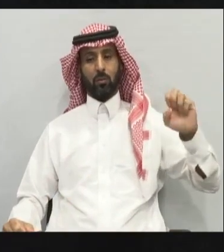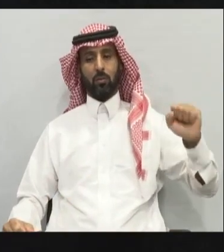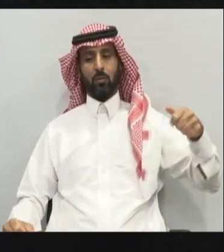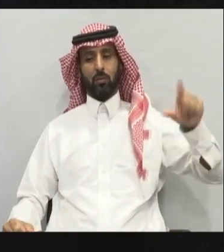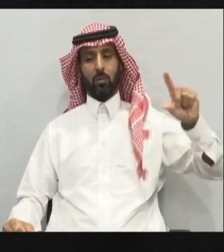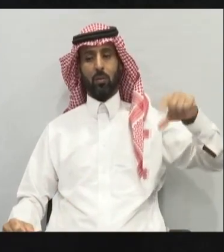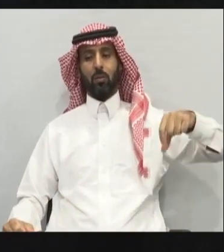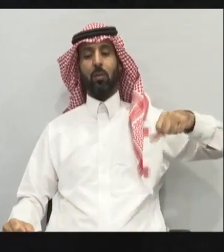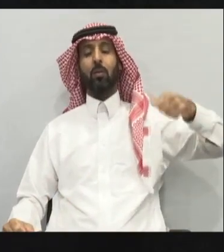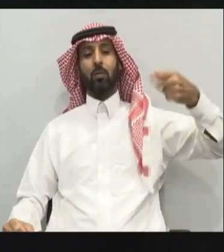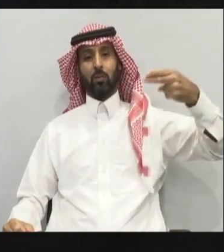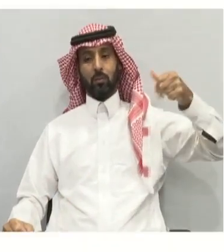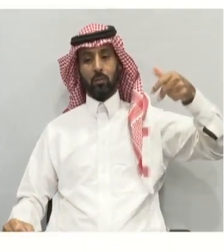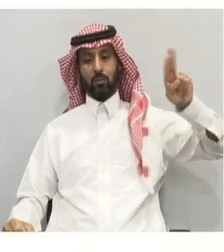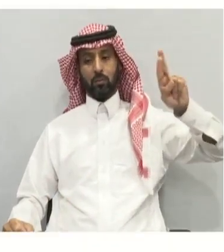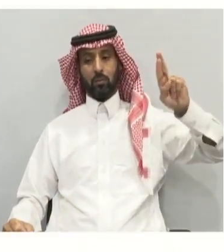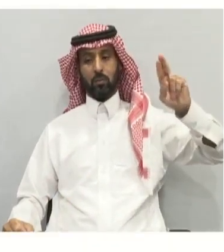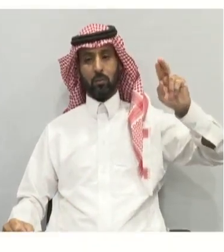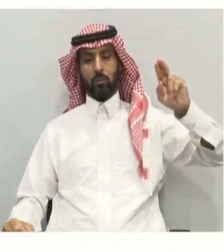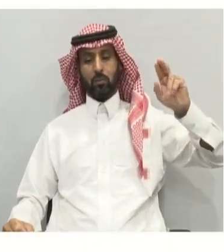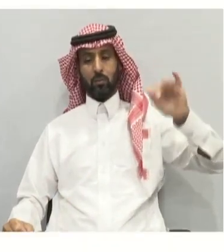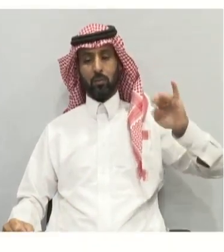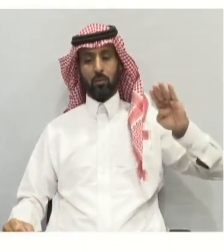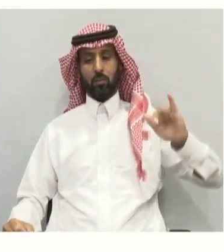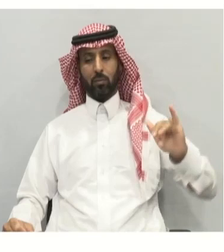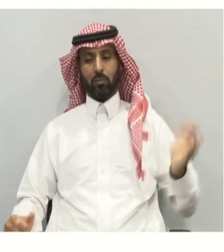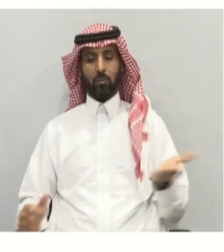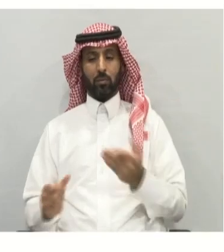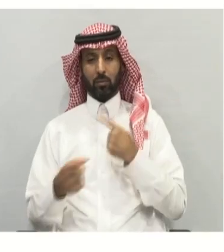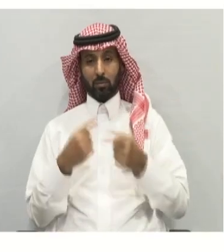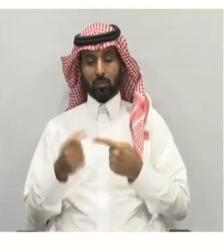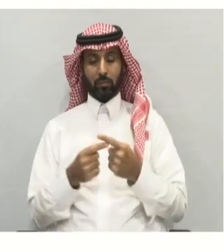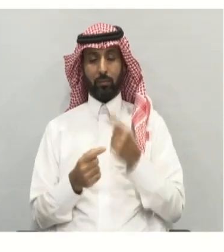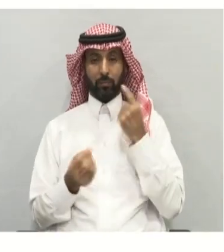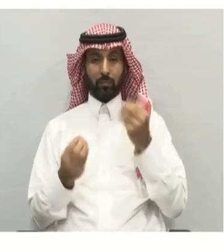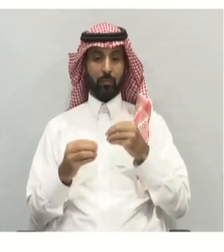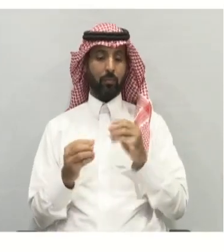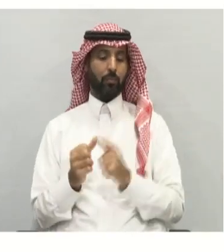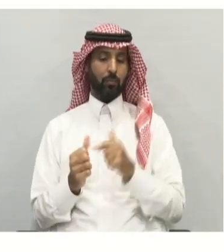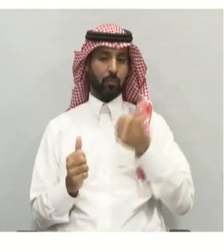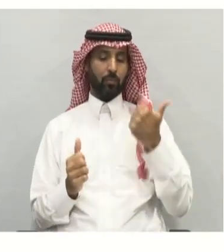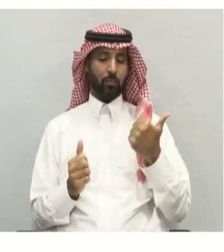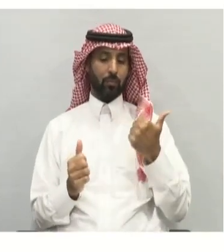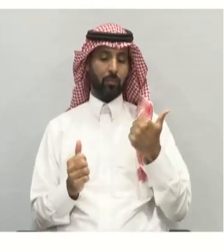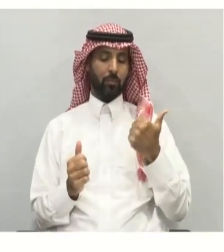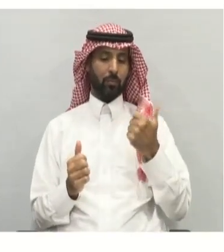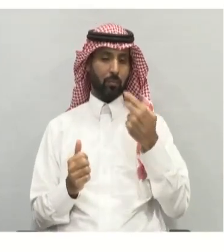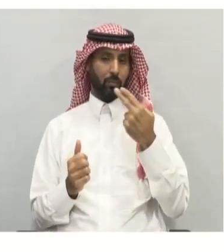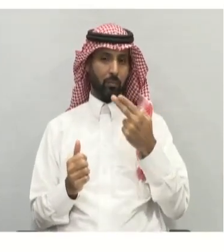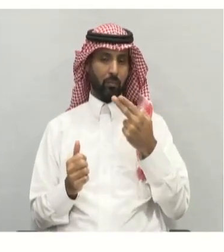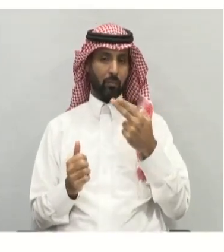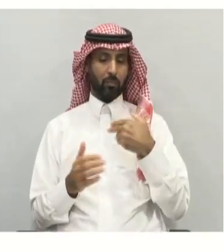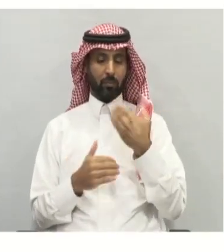by Mr. Saleh Al-Ujan. What we're going to review today, we're going to review Unit 6, that